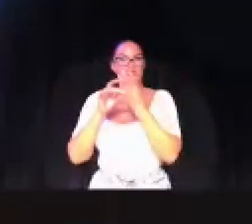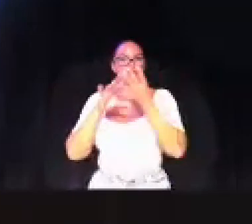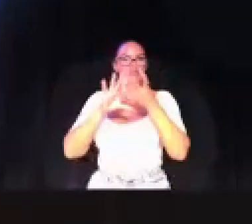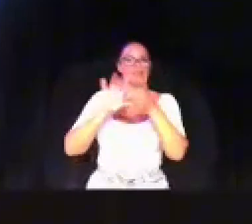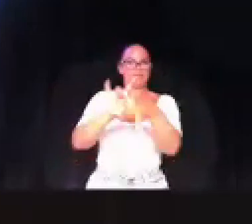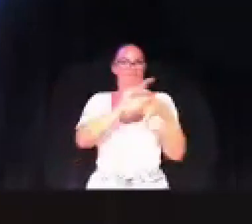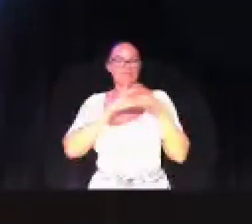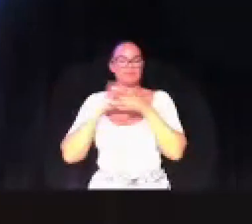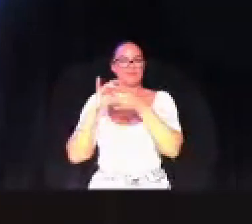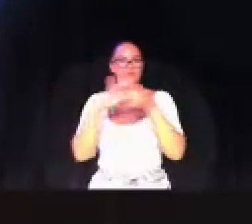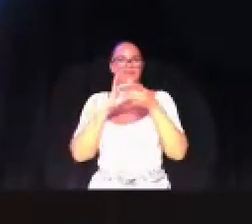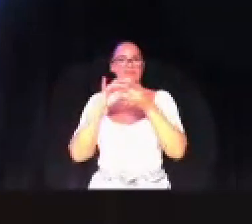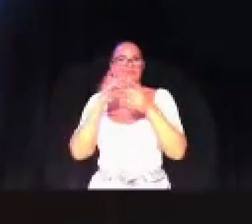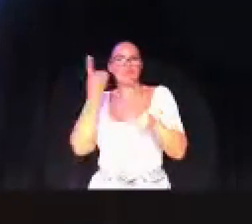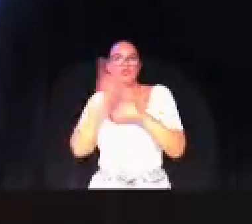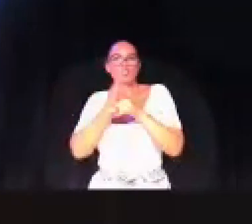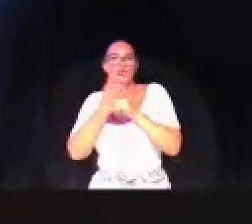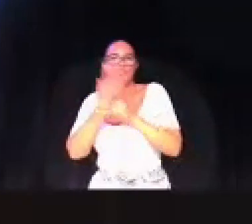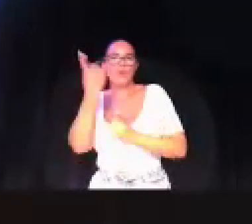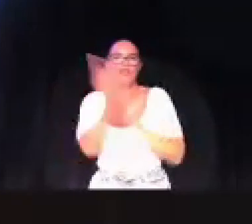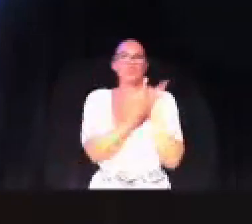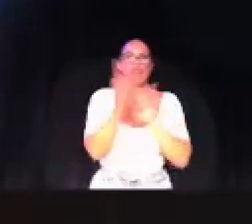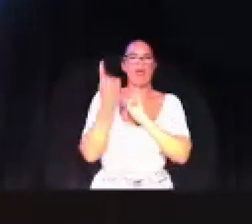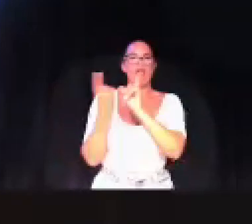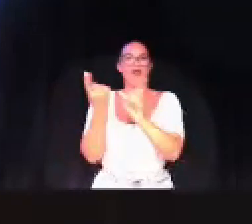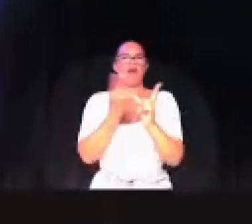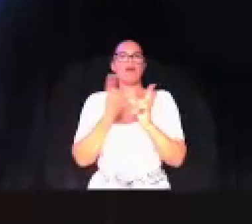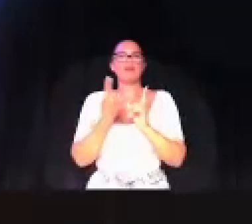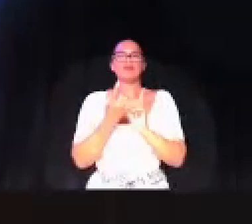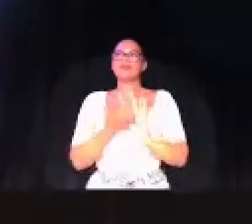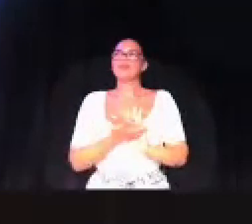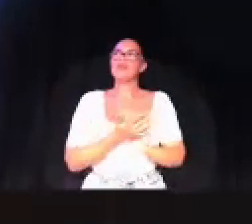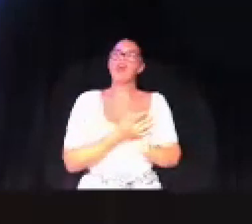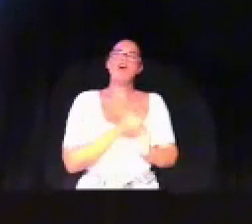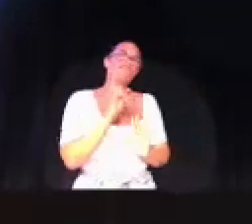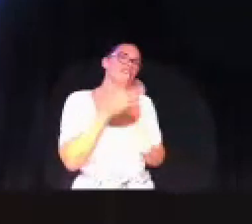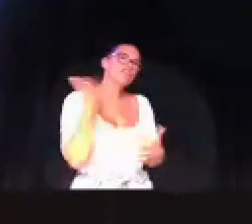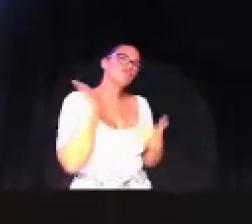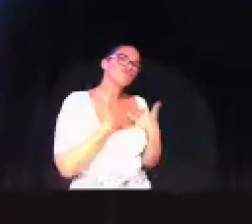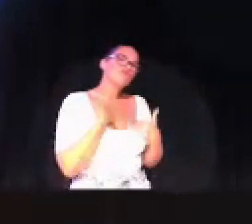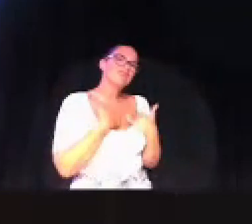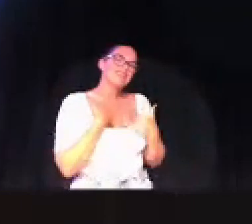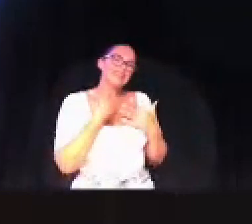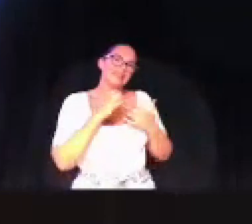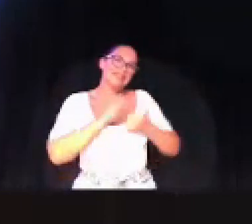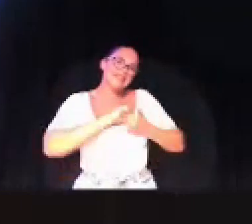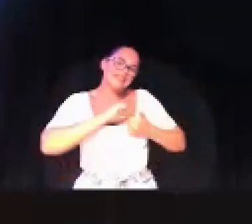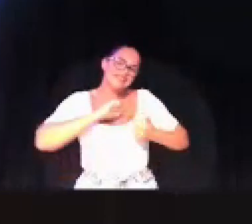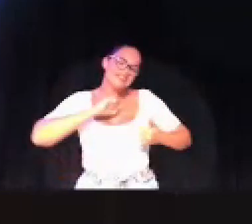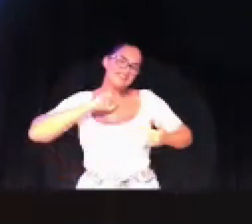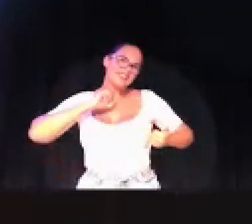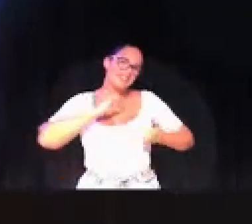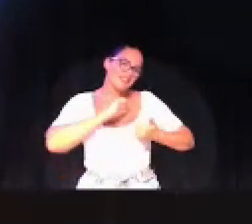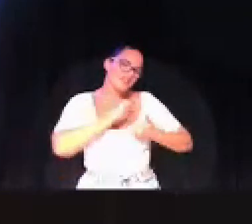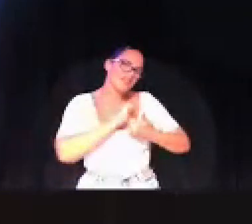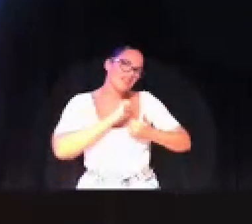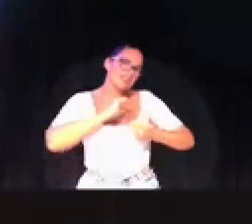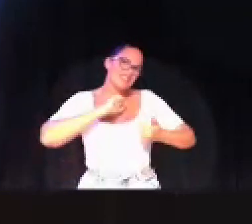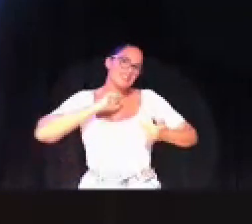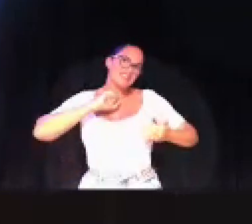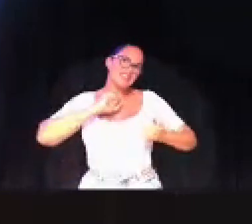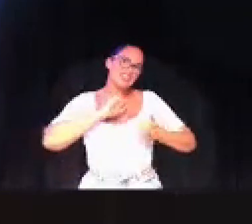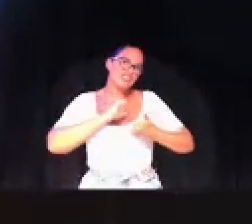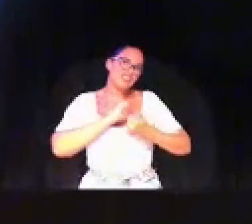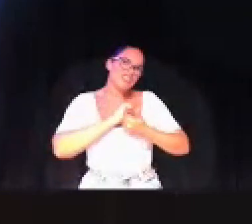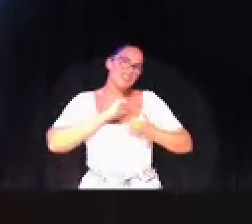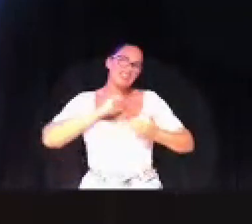another kind of hurdle, I suppose. It was like a really interesting tension, because we were watching you and it was like, I understand how that sound is being made